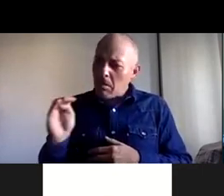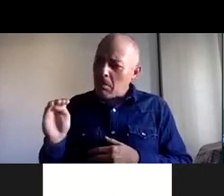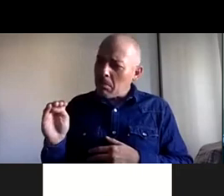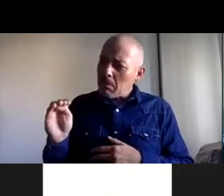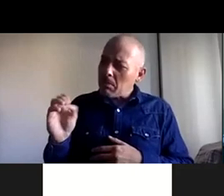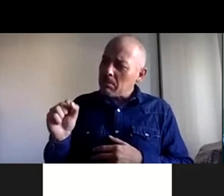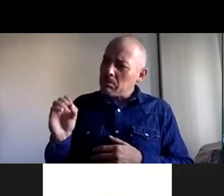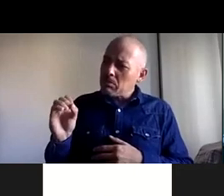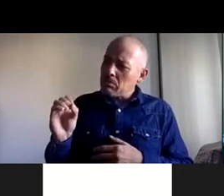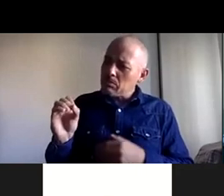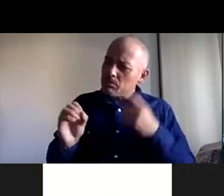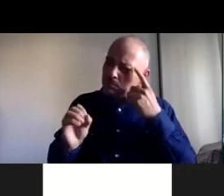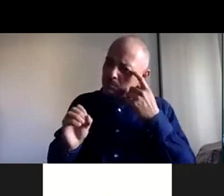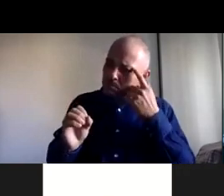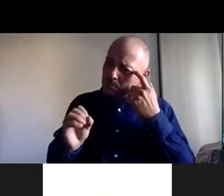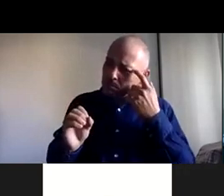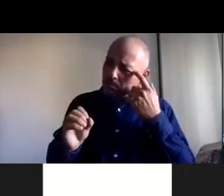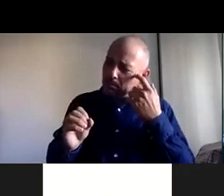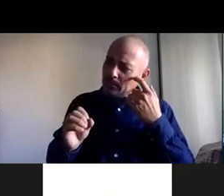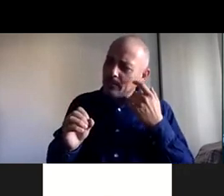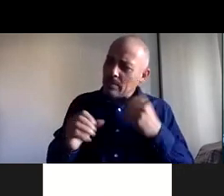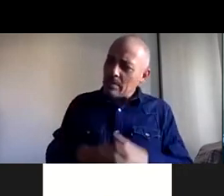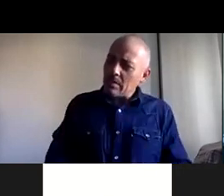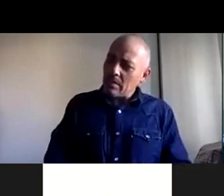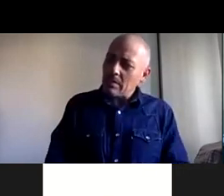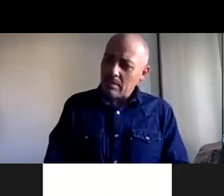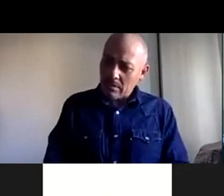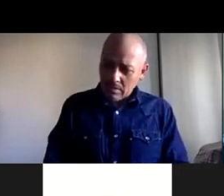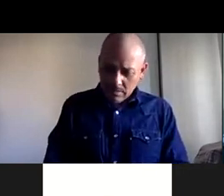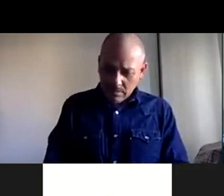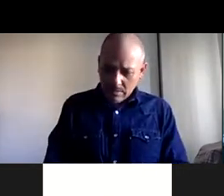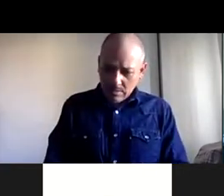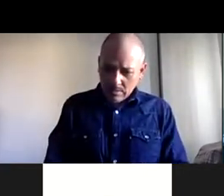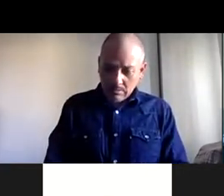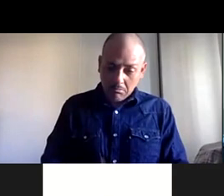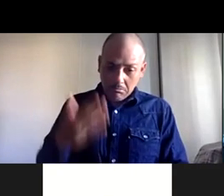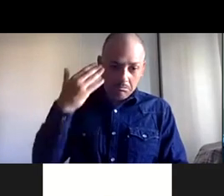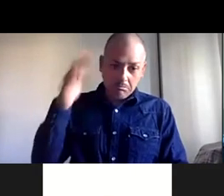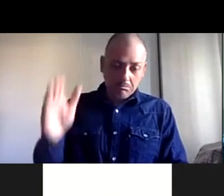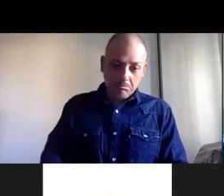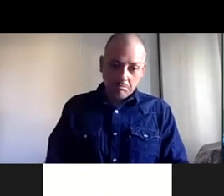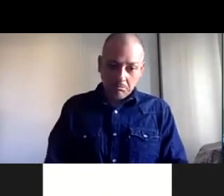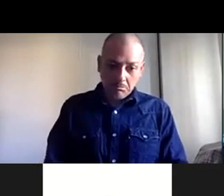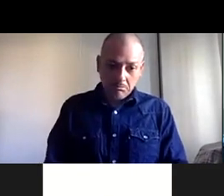So I mean, I would say that I wouldn't know exactly.